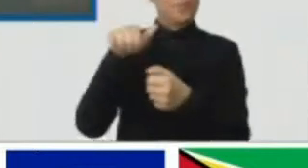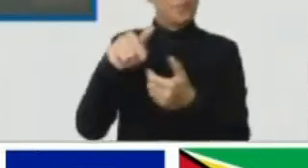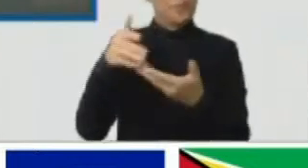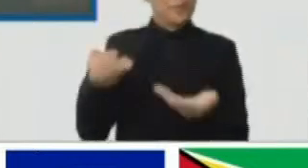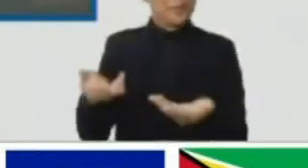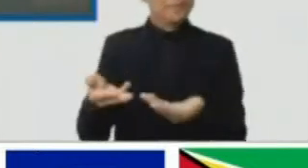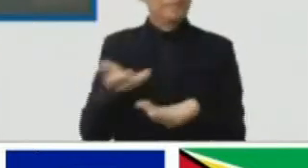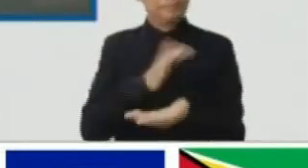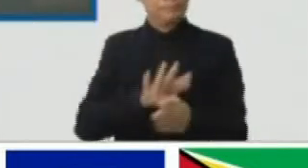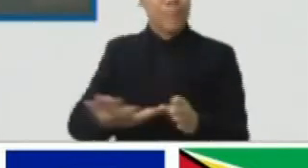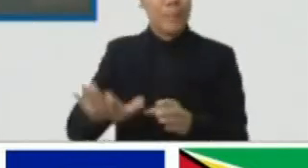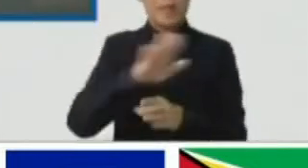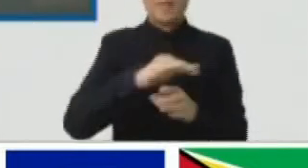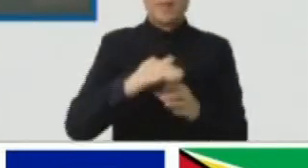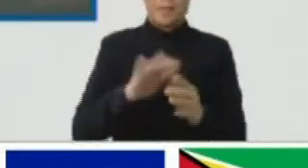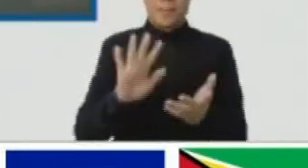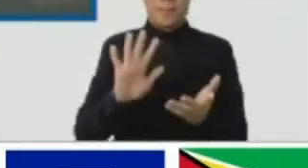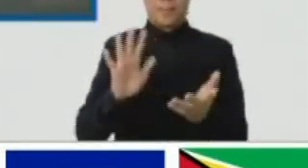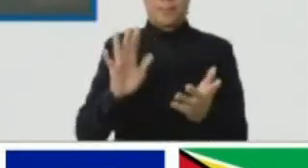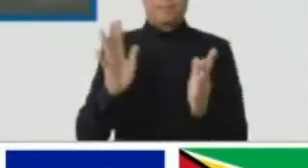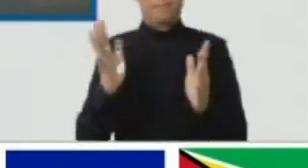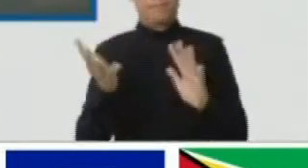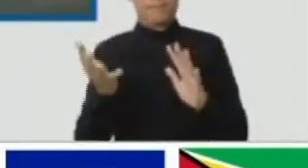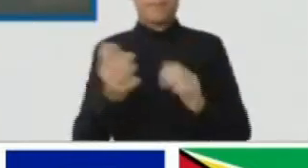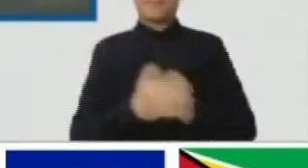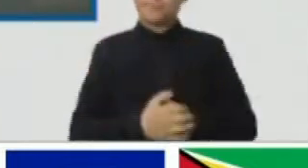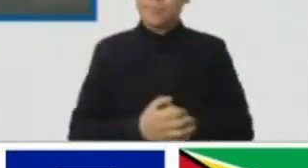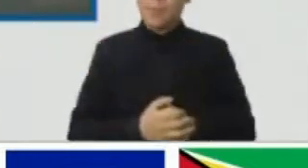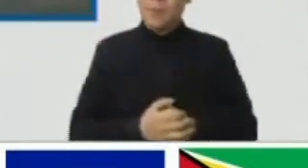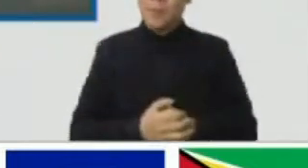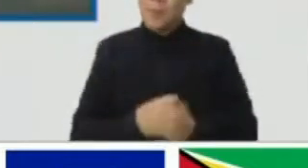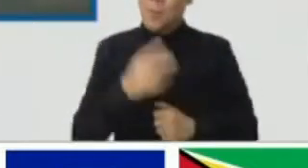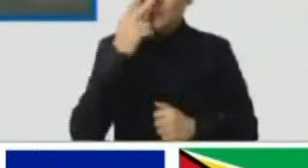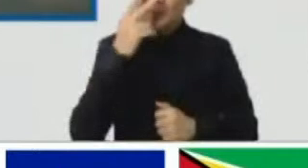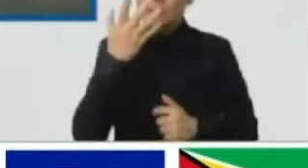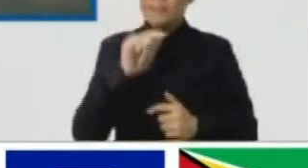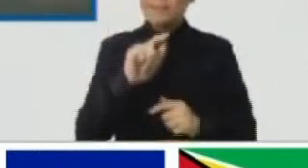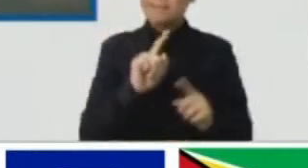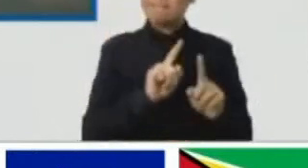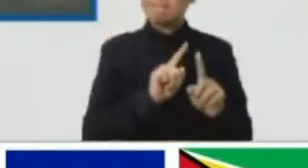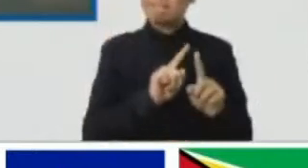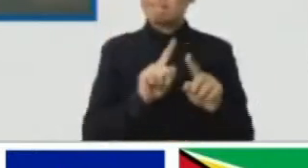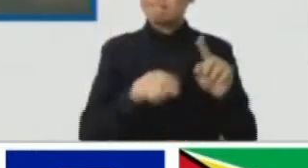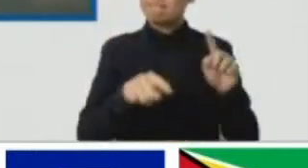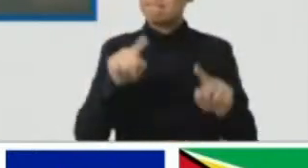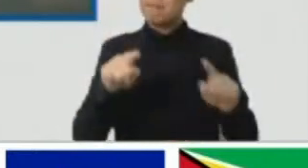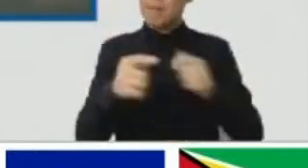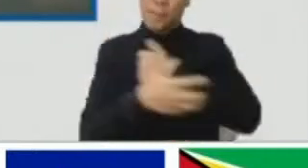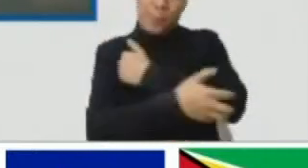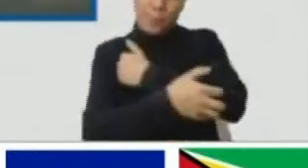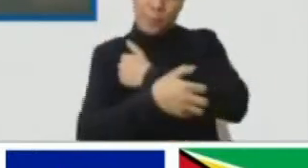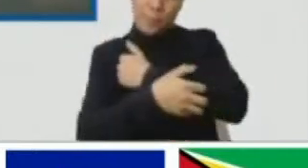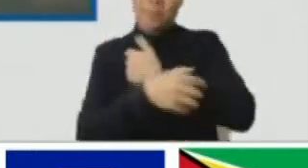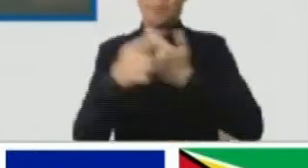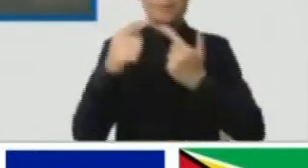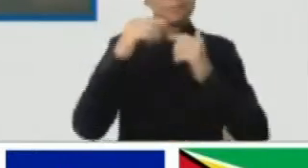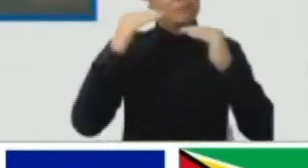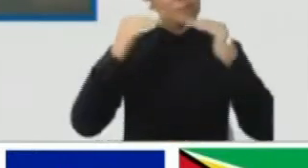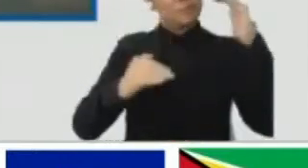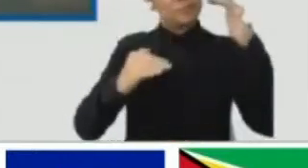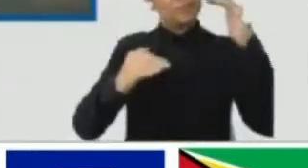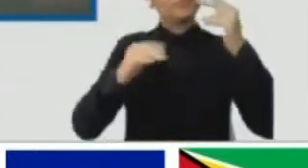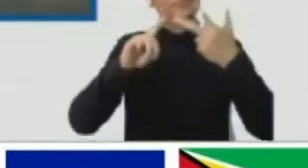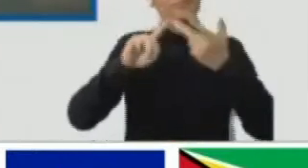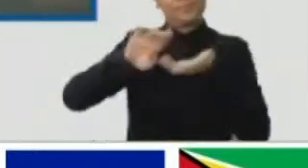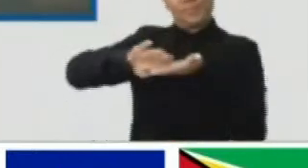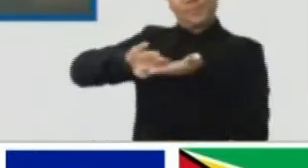great uncertainty. Unremitting structural problems such as poverty, inequality, exclusion, and the